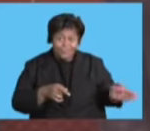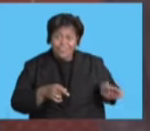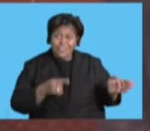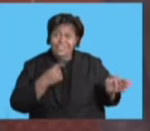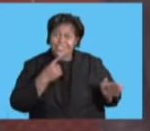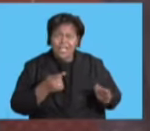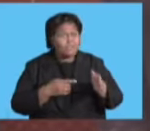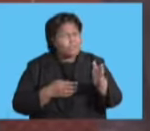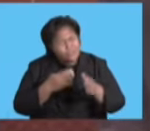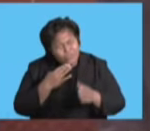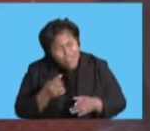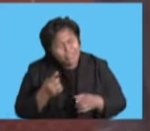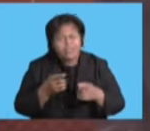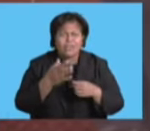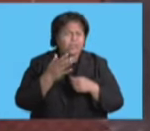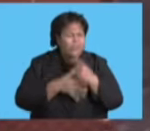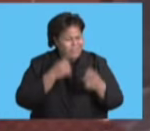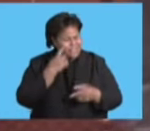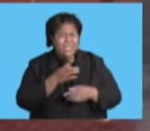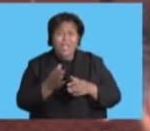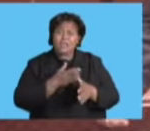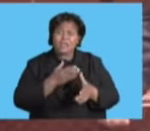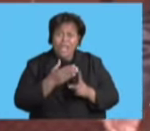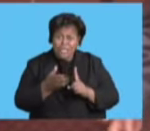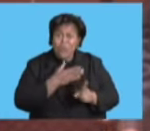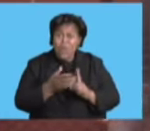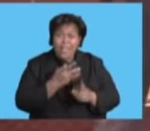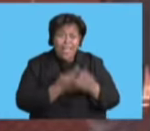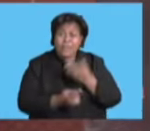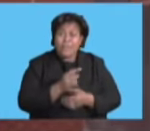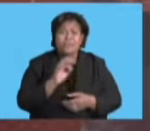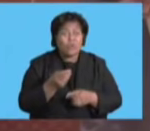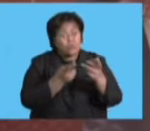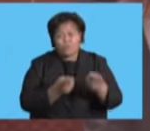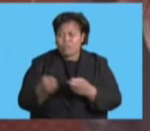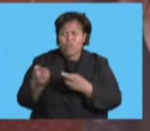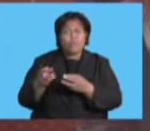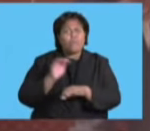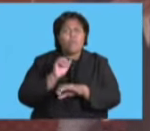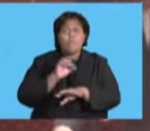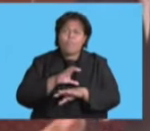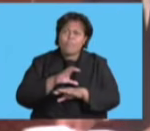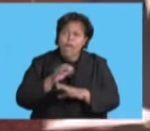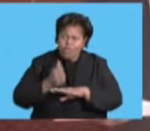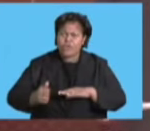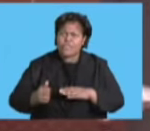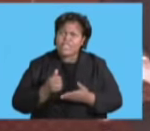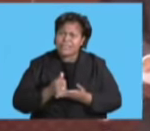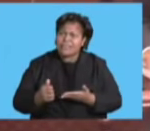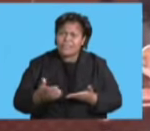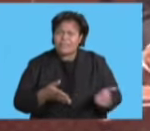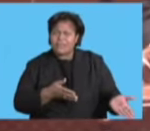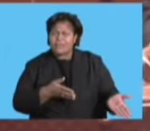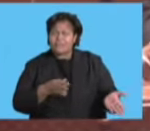on Honourable Tikoduadua, you had to report it, and he had to report it to the relevant authorities. And if I can just quote your ruling,